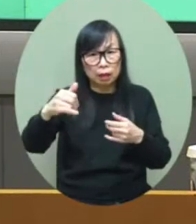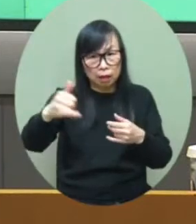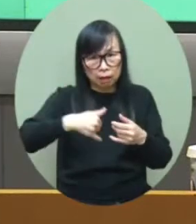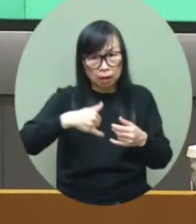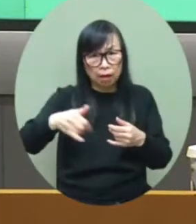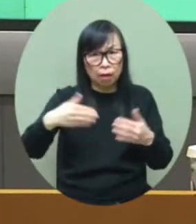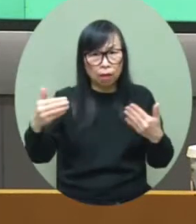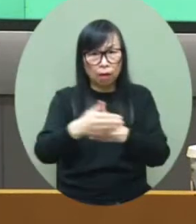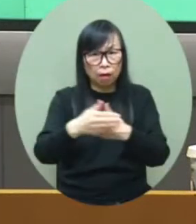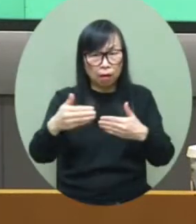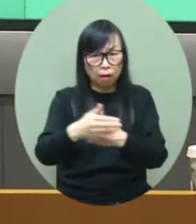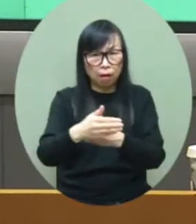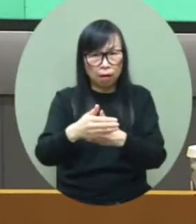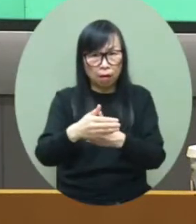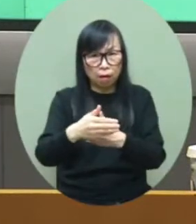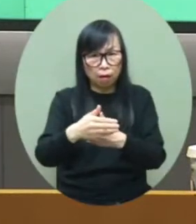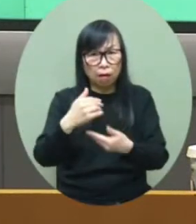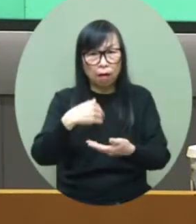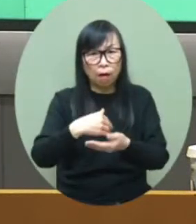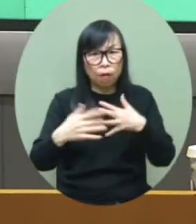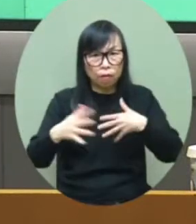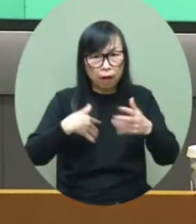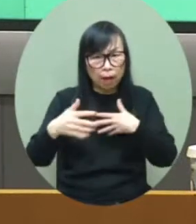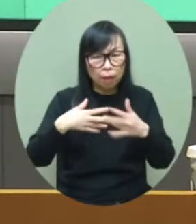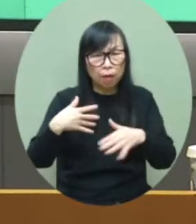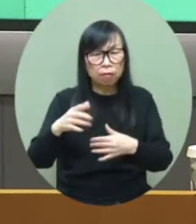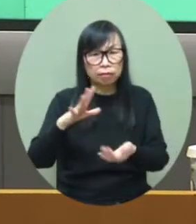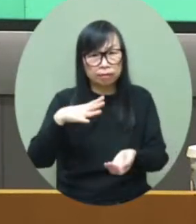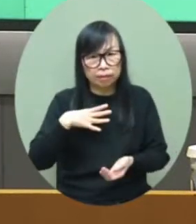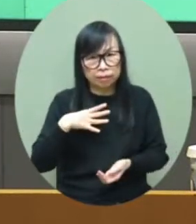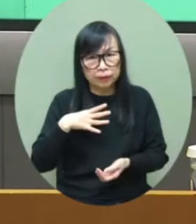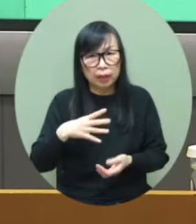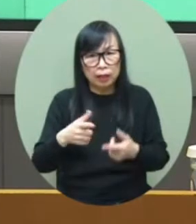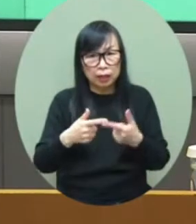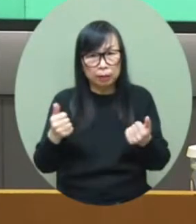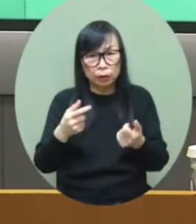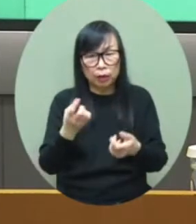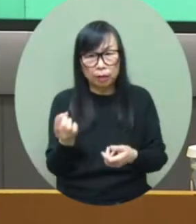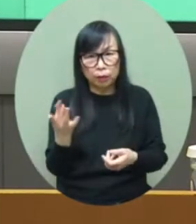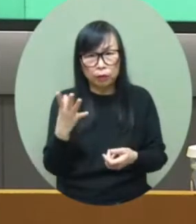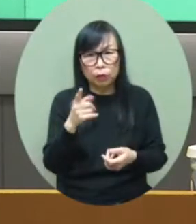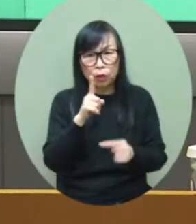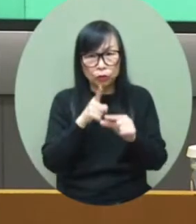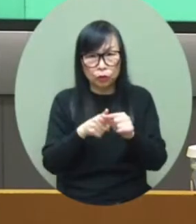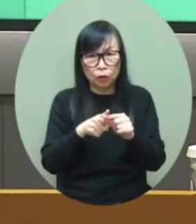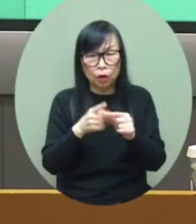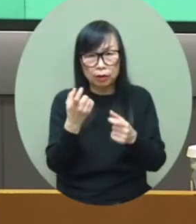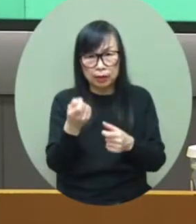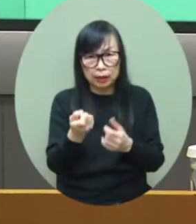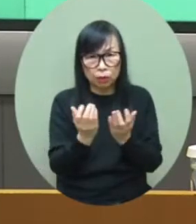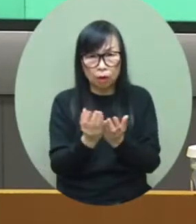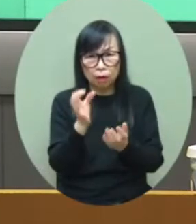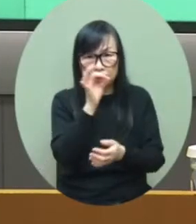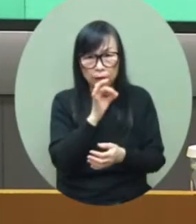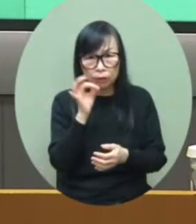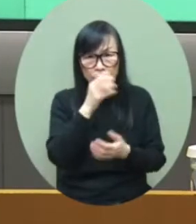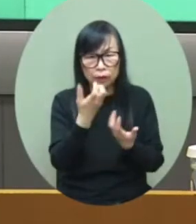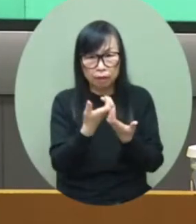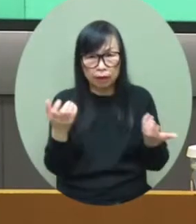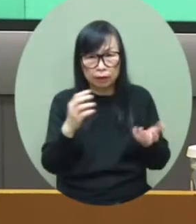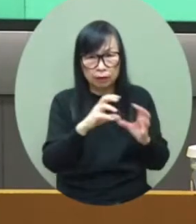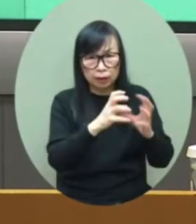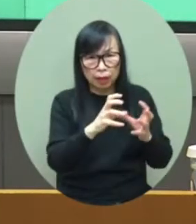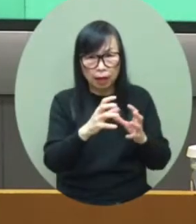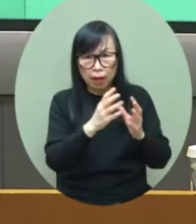at the initial stage of the cross-boundary resumption, there will be very busy traffic. And also considering